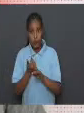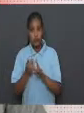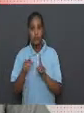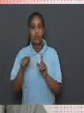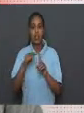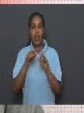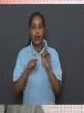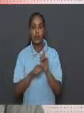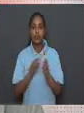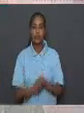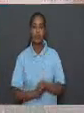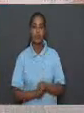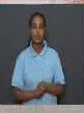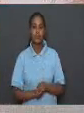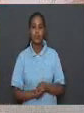the ions.